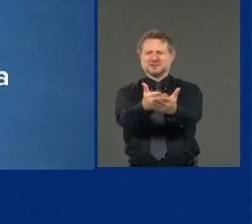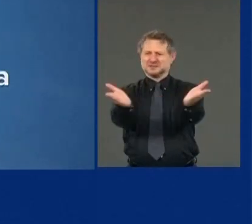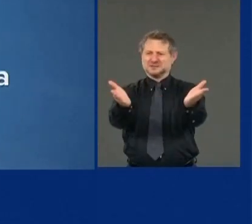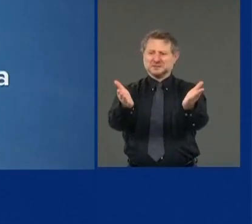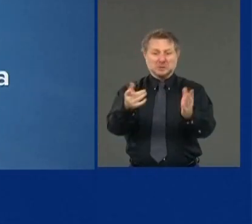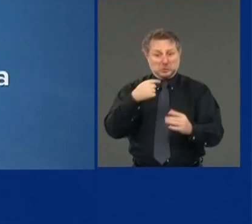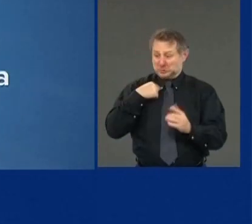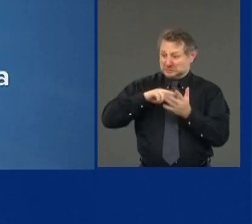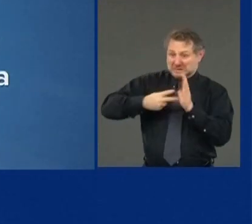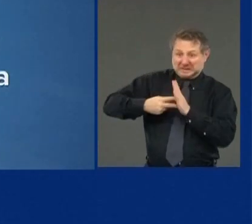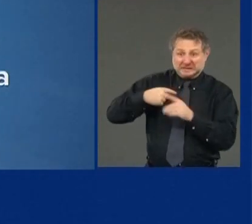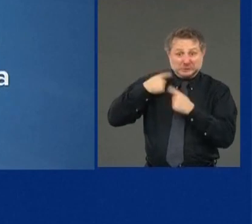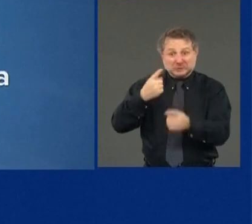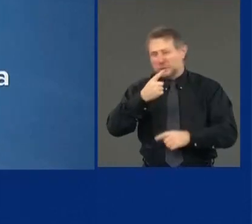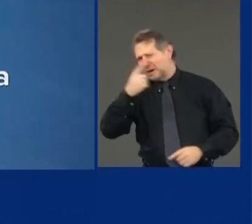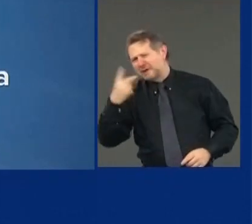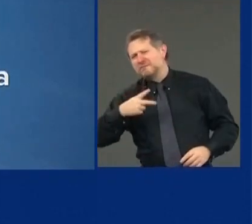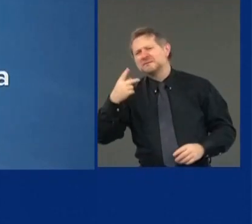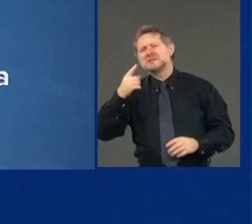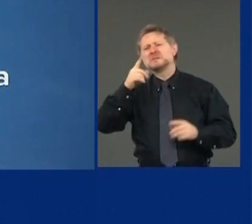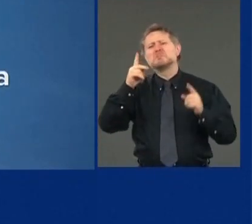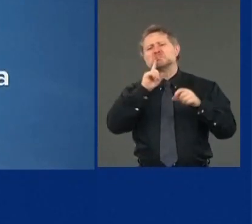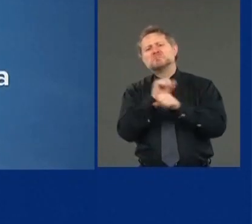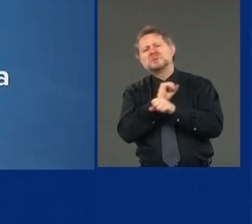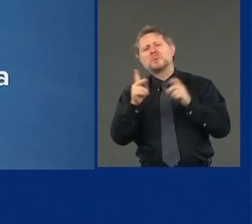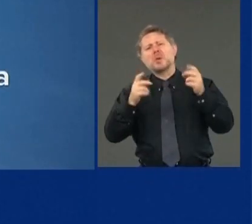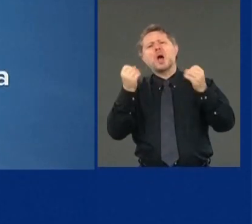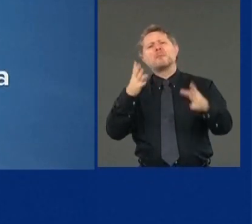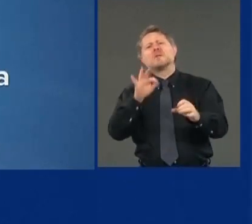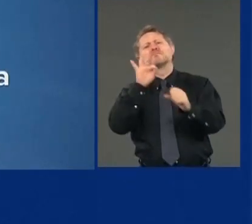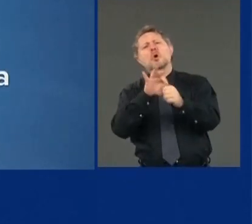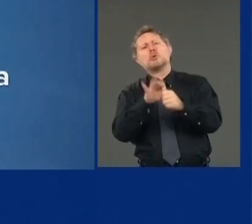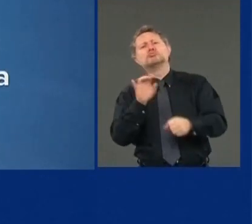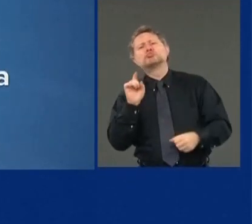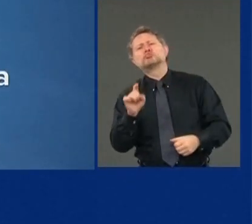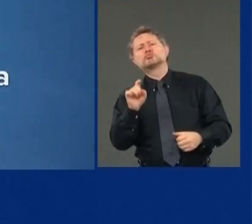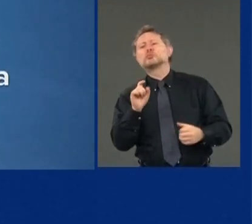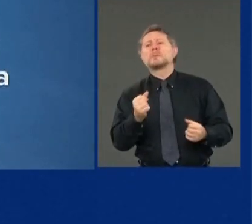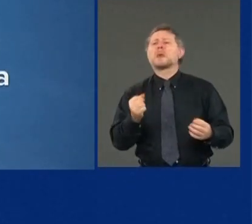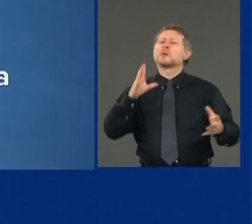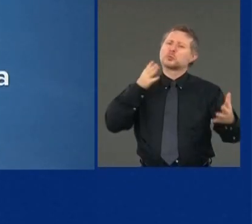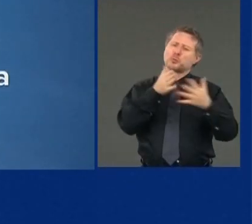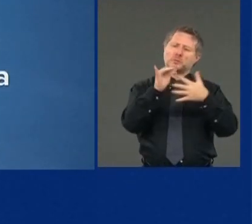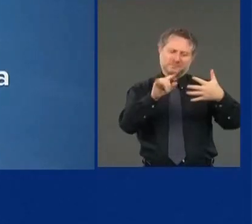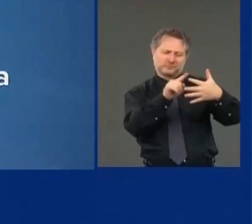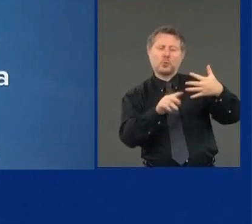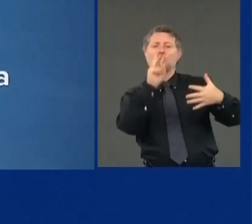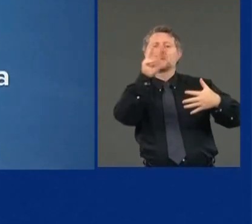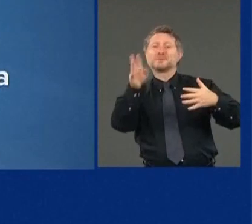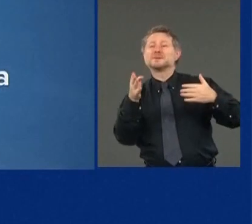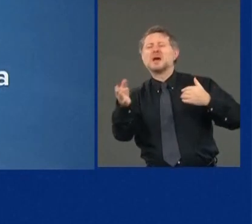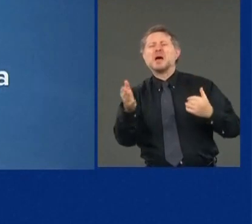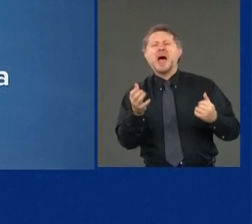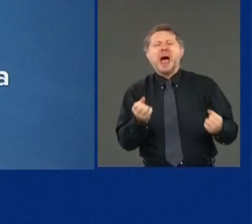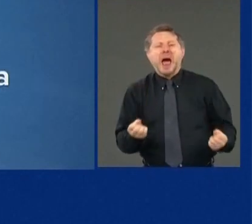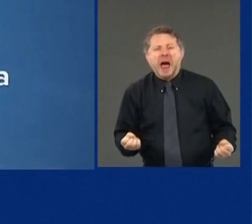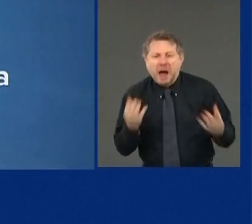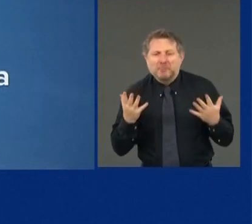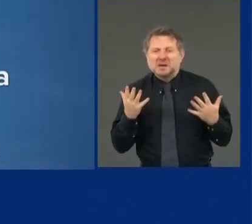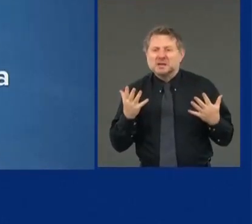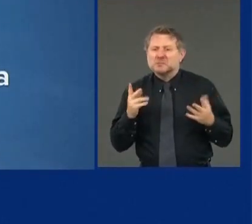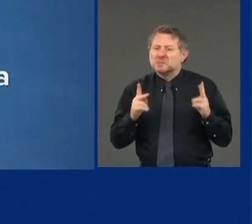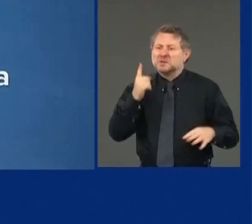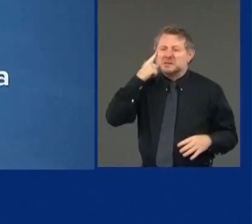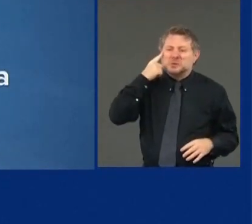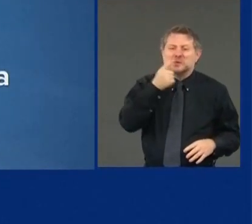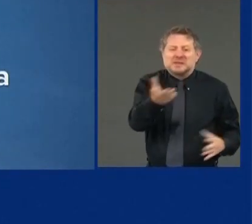days, how many people do you think went to the website to vote for one of